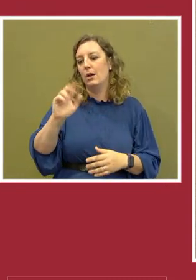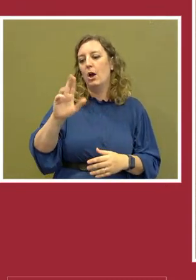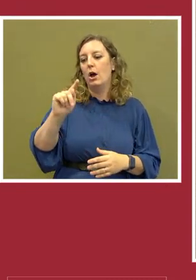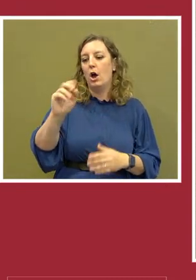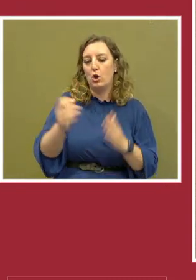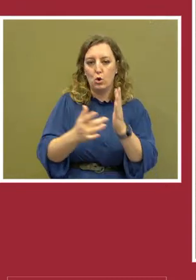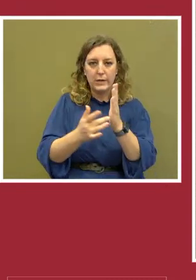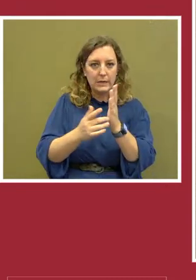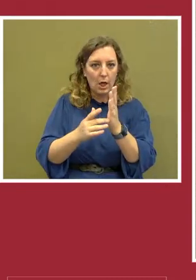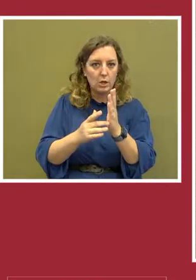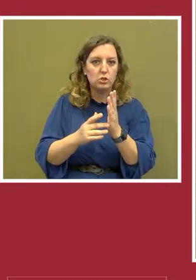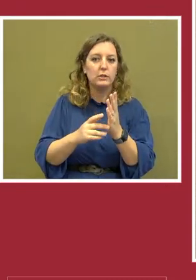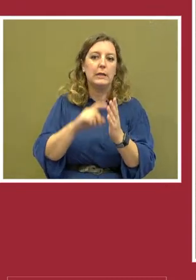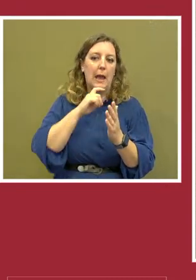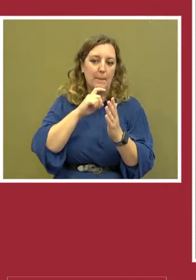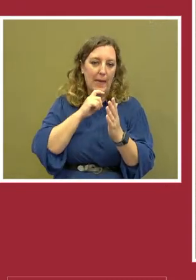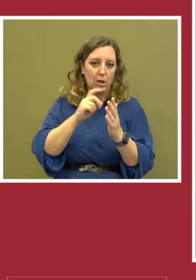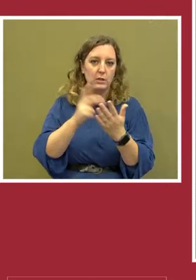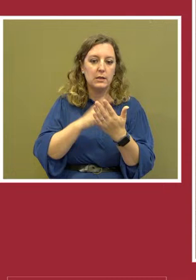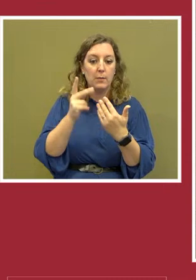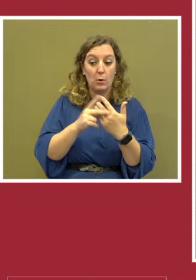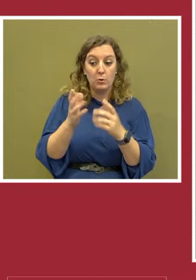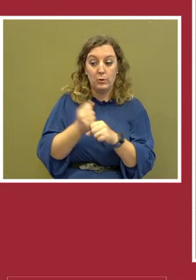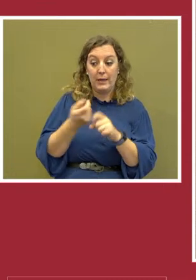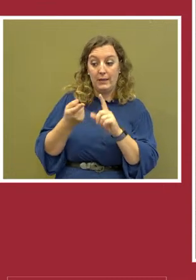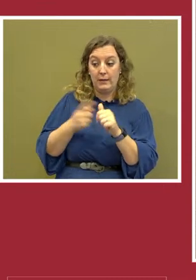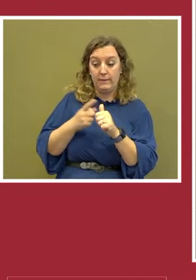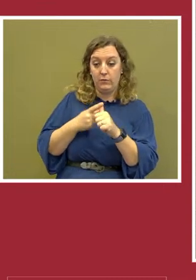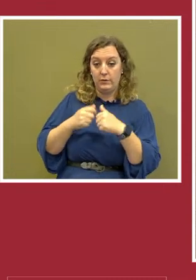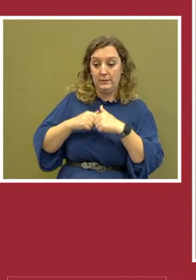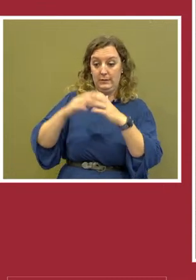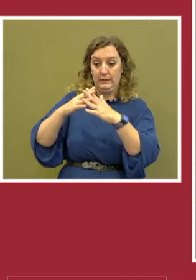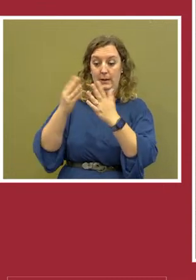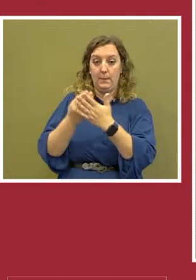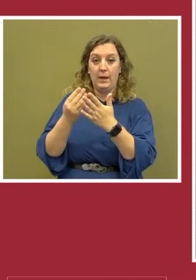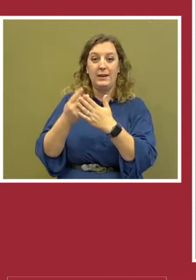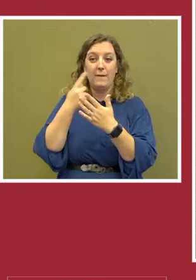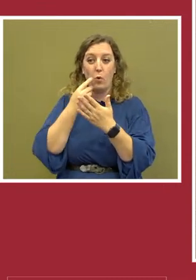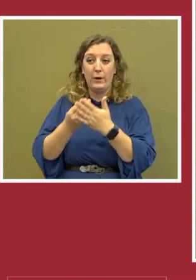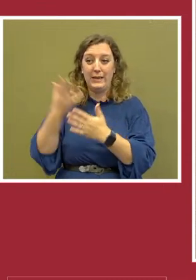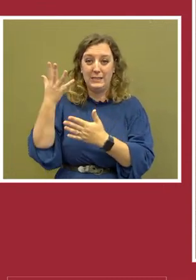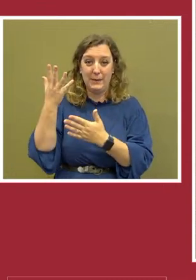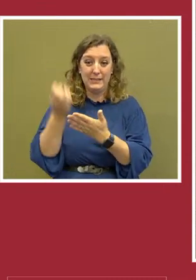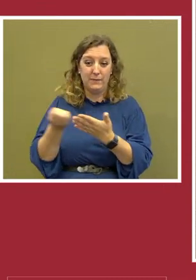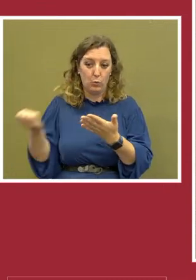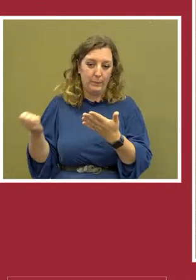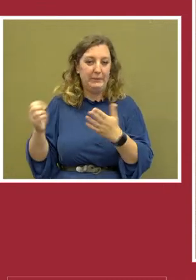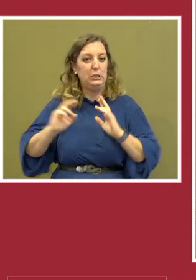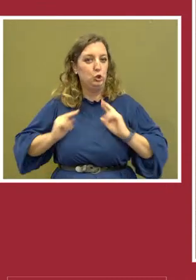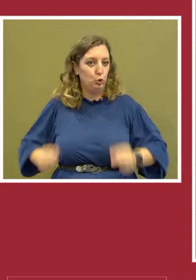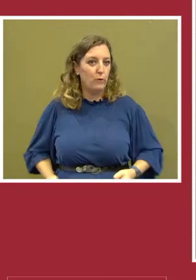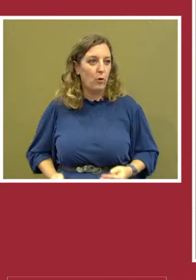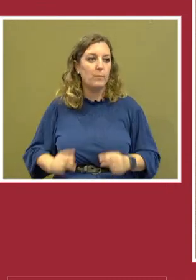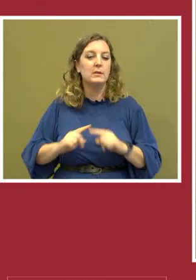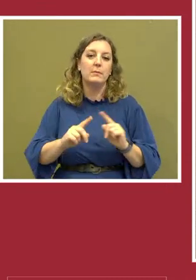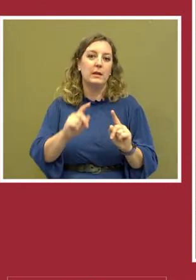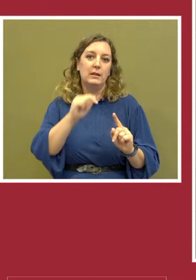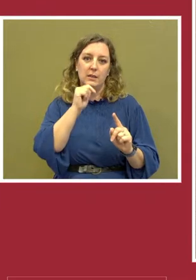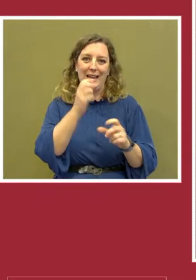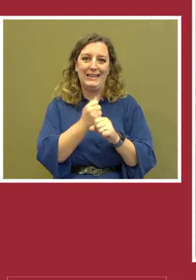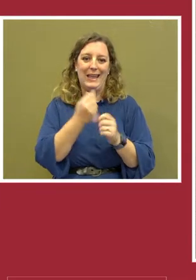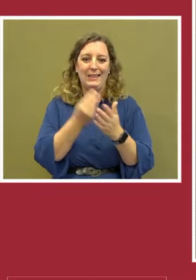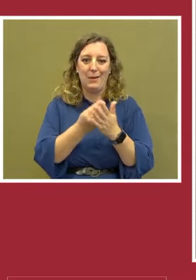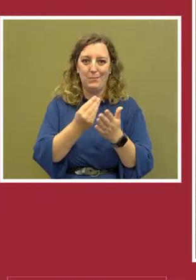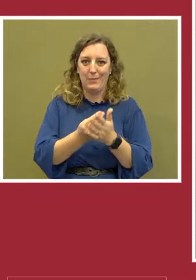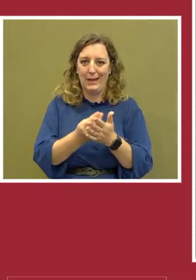technology program, you get the initial startup money for this expensive equipment or even things like uniforms and that kind of thing, but then you don't get, the